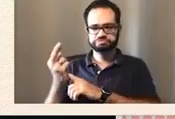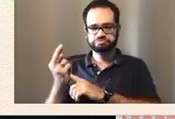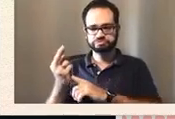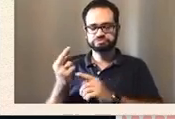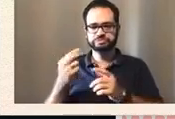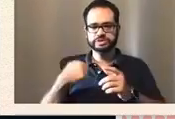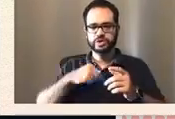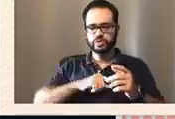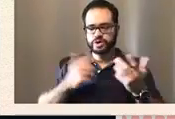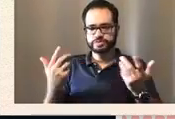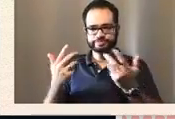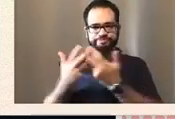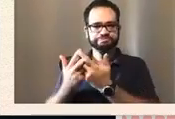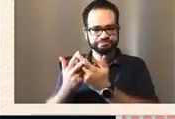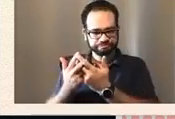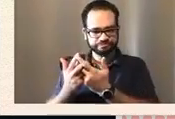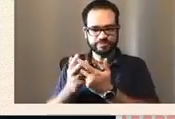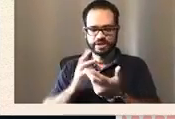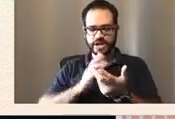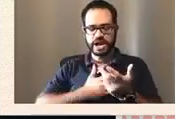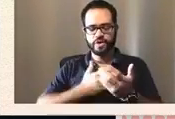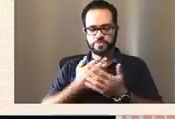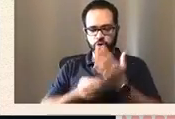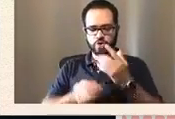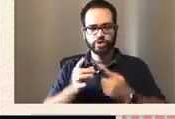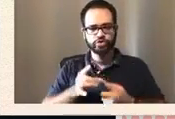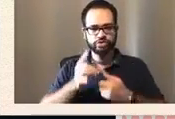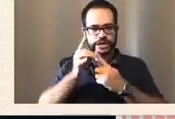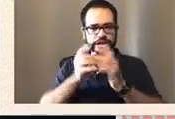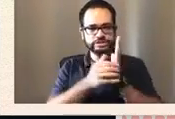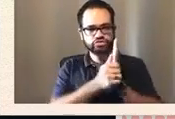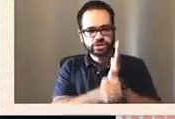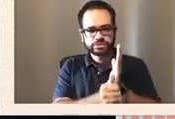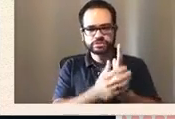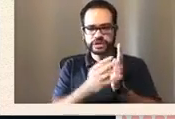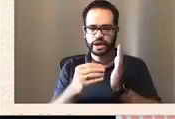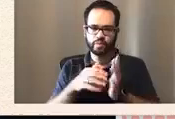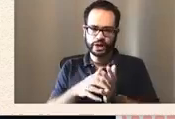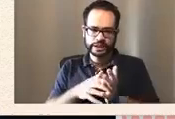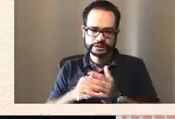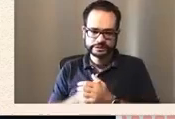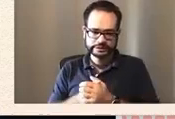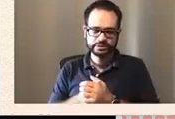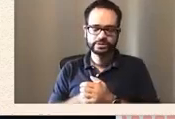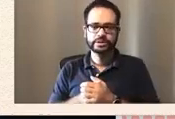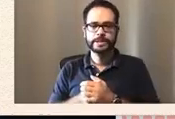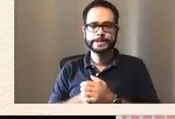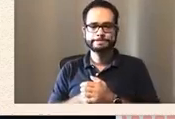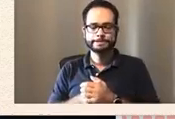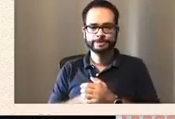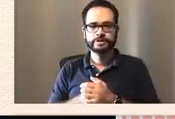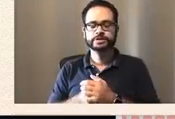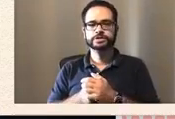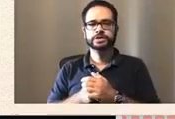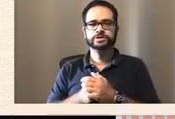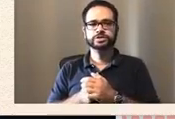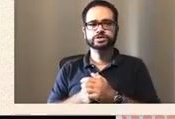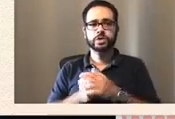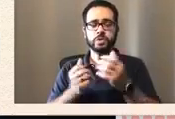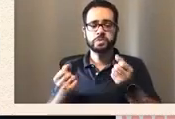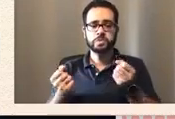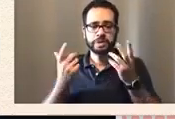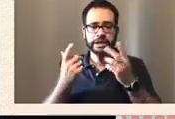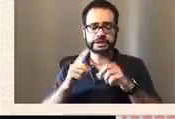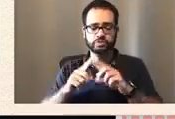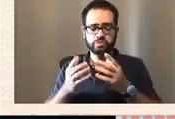each other's unique strengths and deficits. And so, in many ways, learning how to